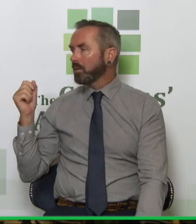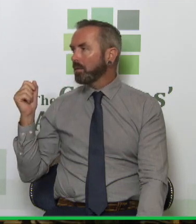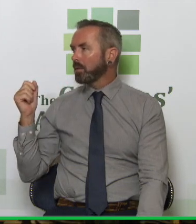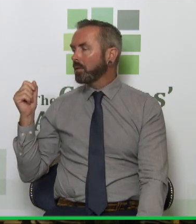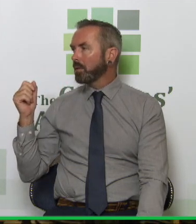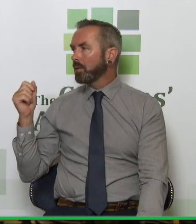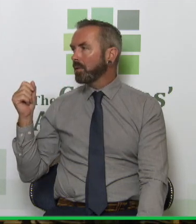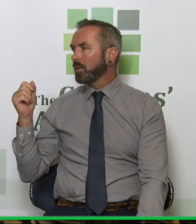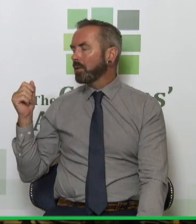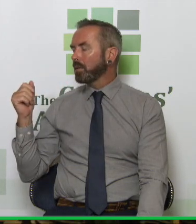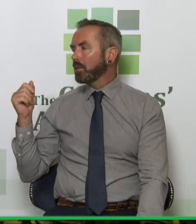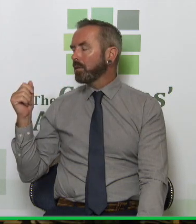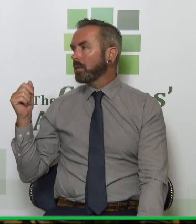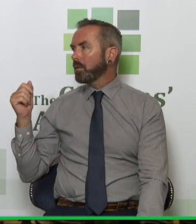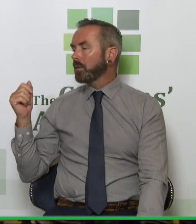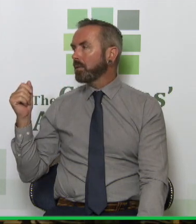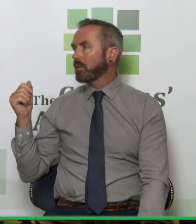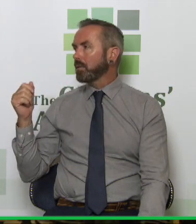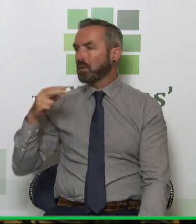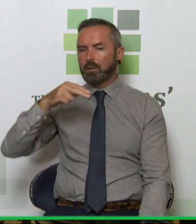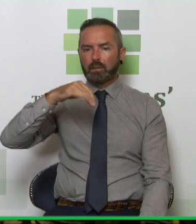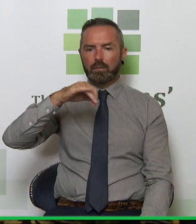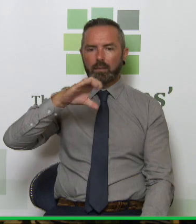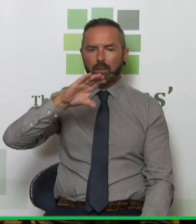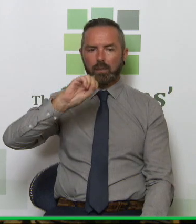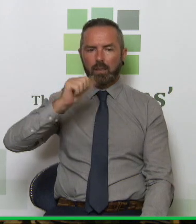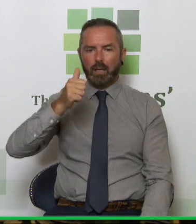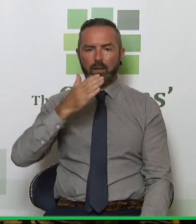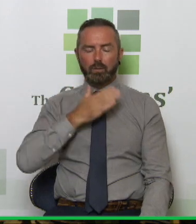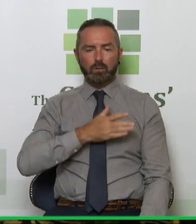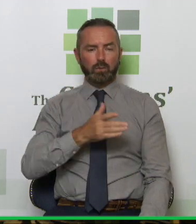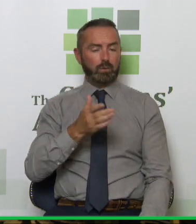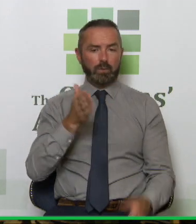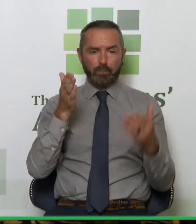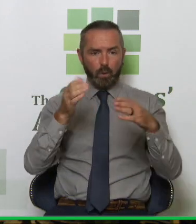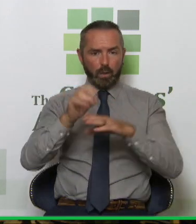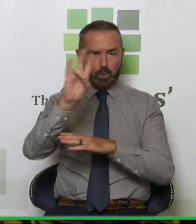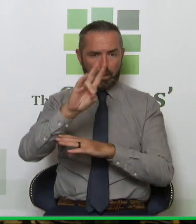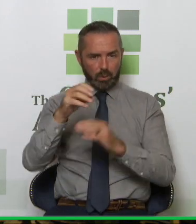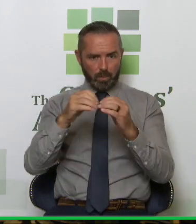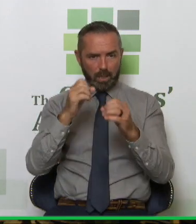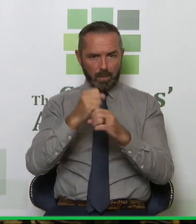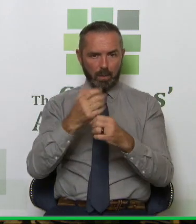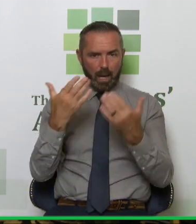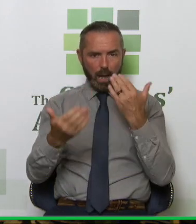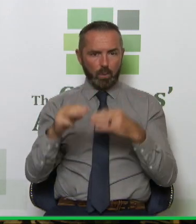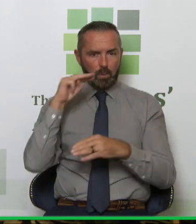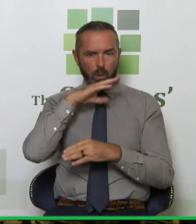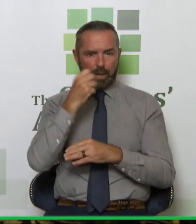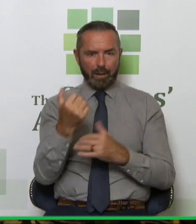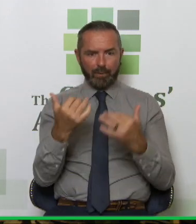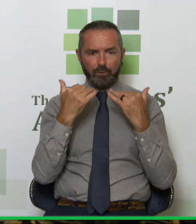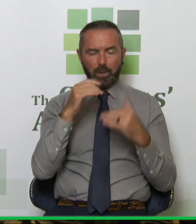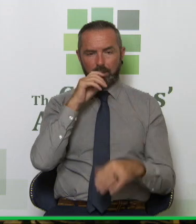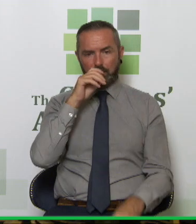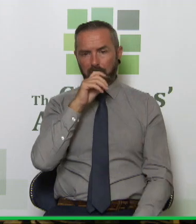you like. It's easier. Nicola, just to address the question that you just mentioned about the importance of having the information,